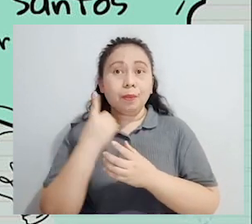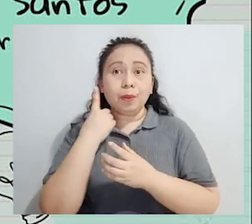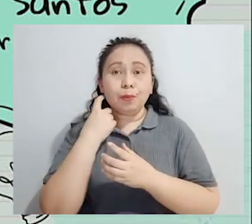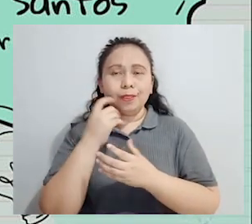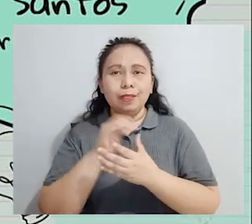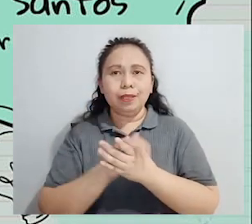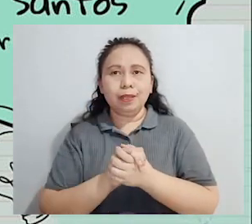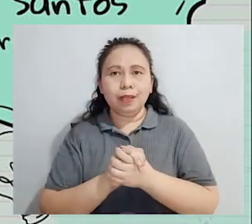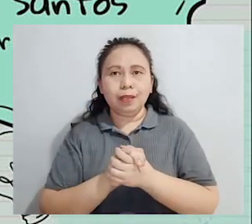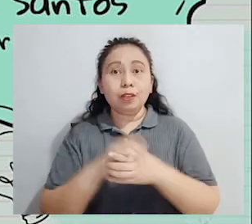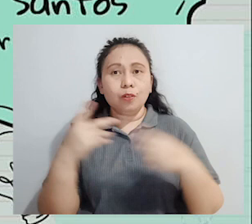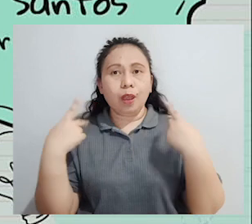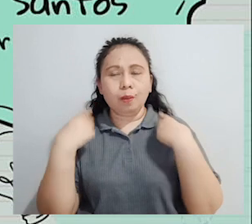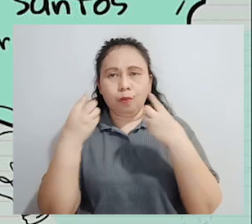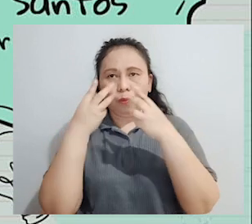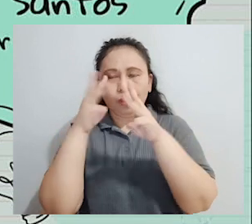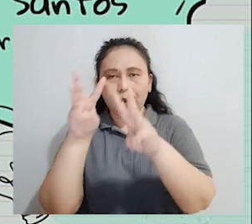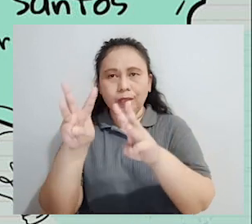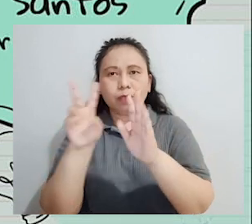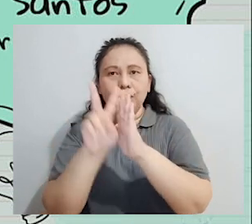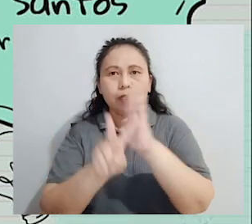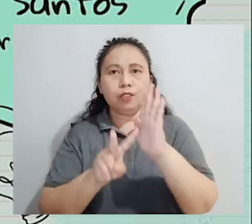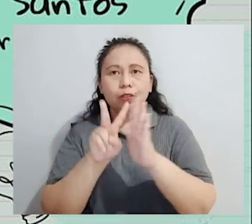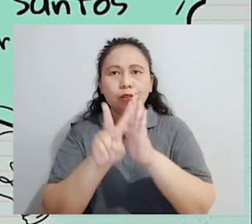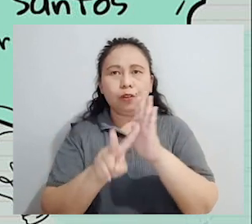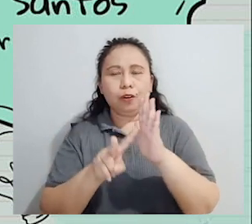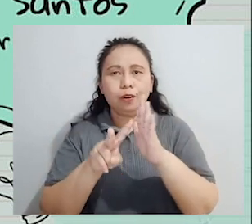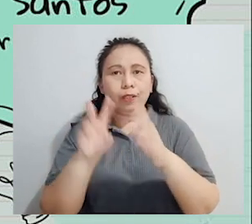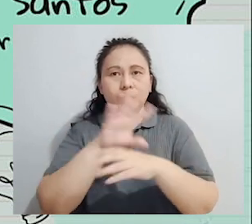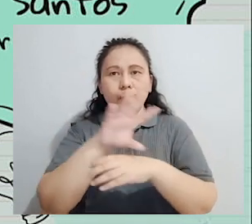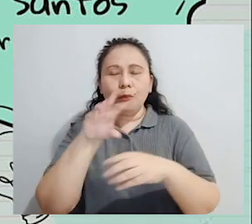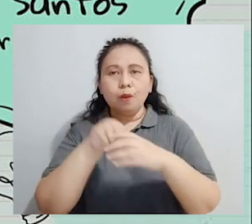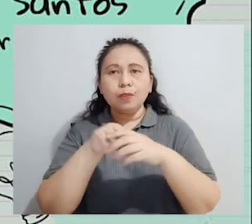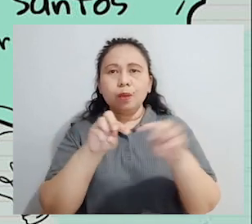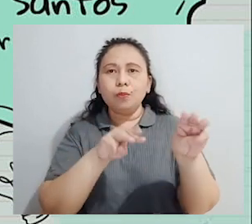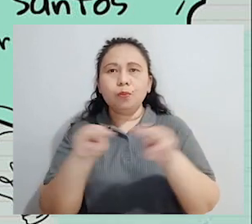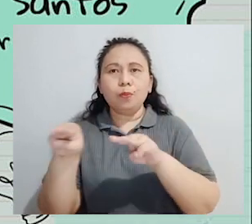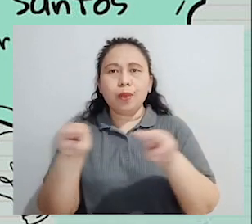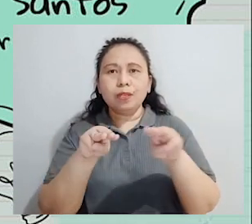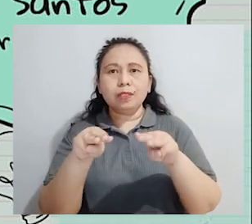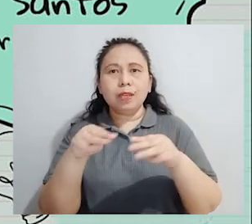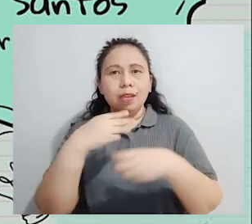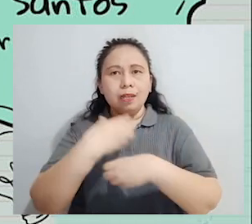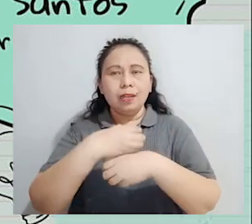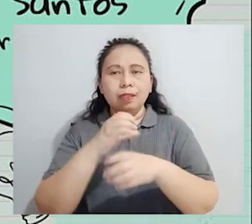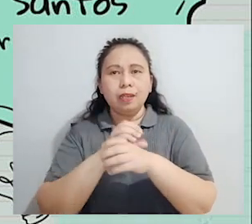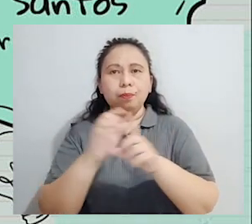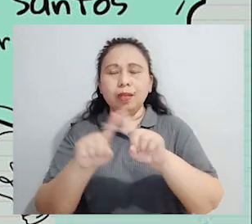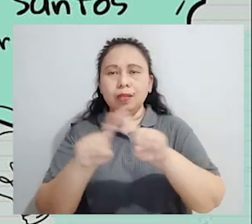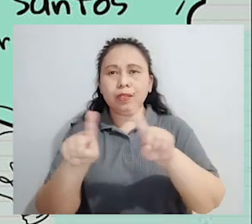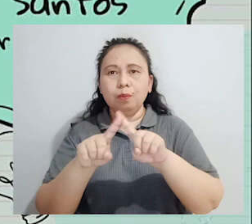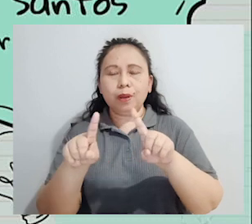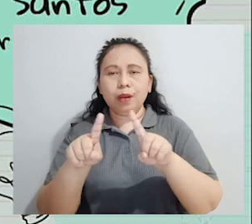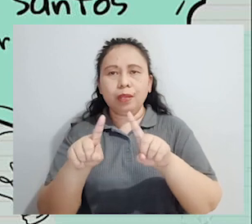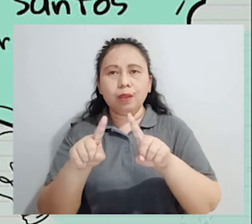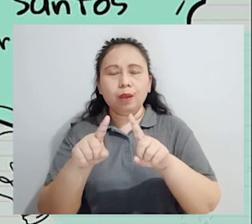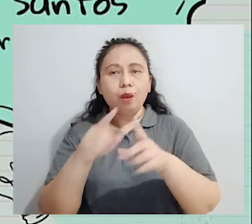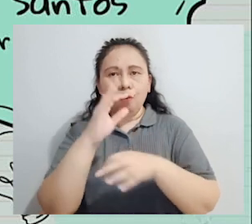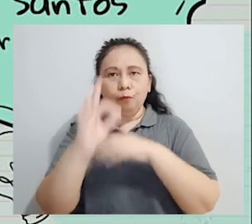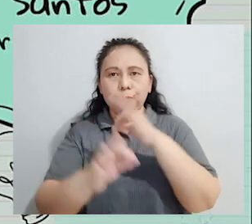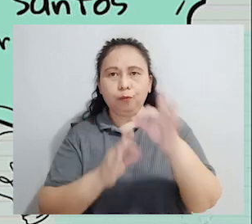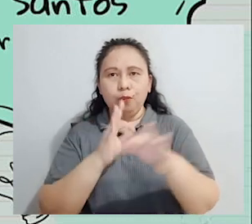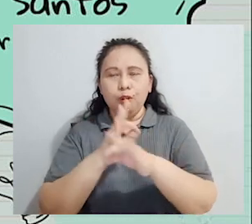Previously, you have watched the video clips that entail the movements created by the different forms of plate